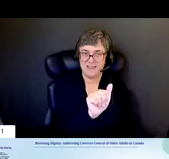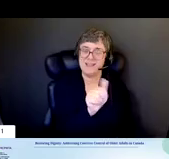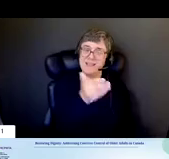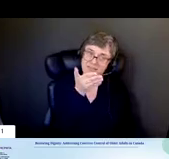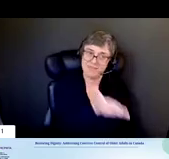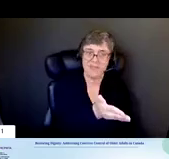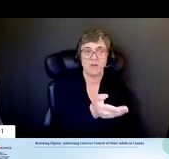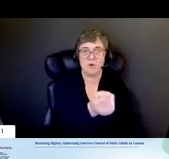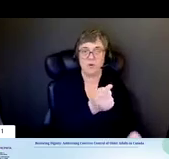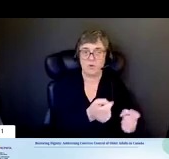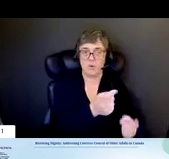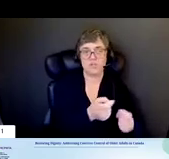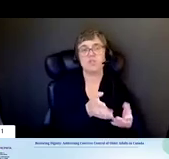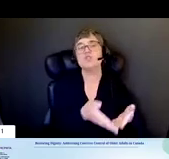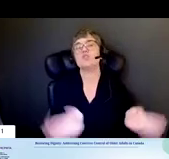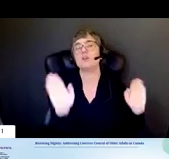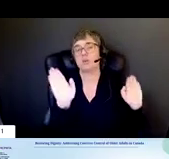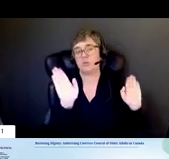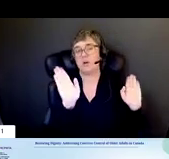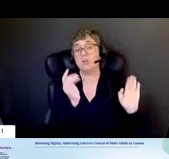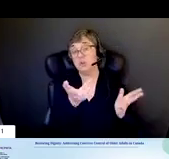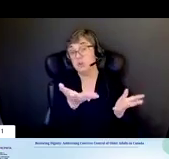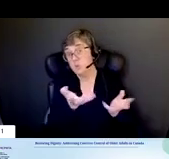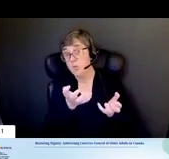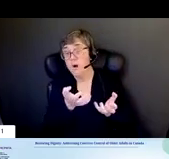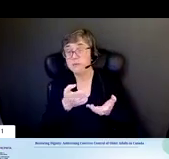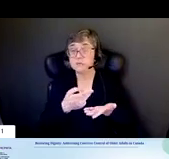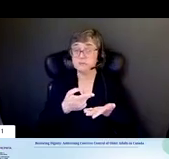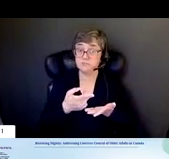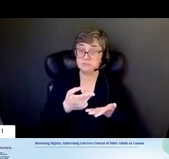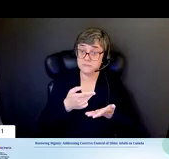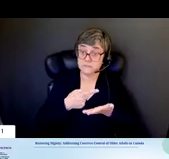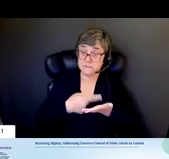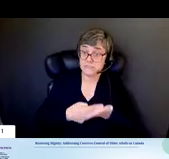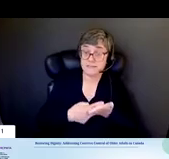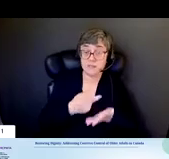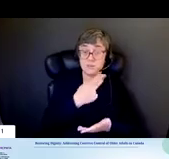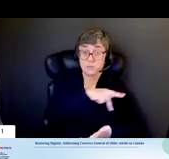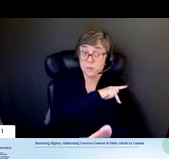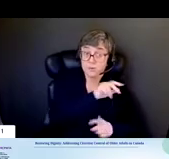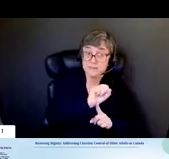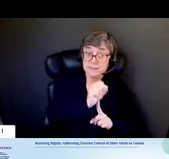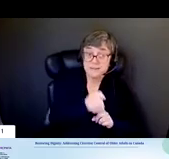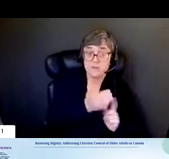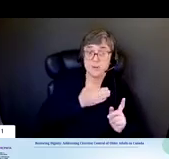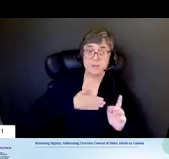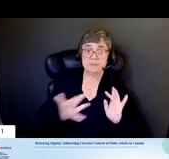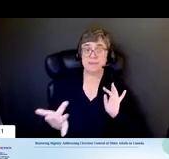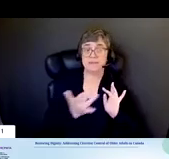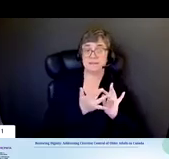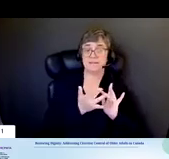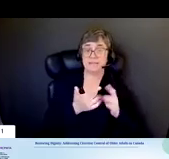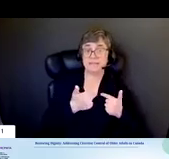you wish to discuss specific personal circumstances, you can contact me at CNPEA or Rayanne Rideout at EAPO.